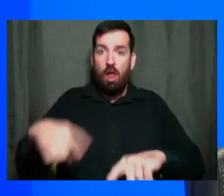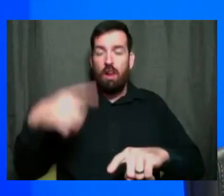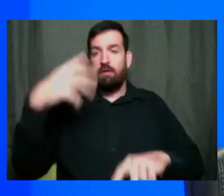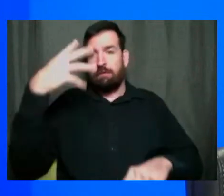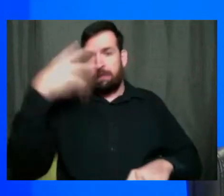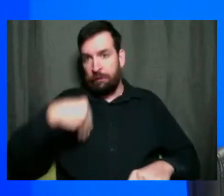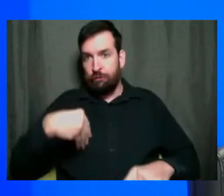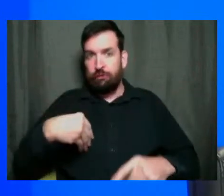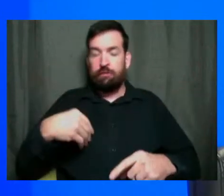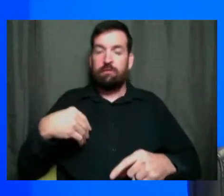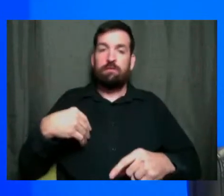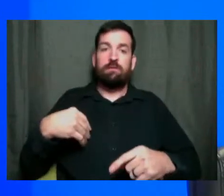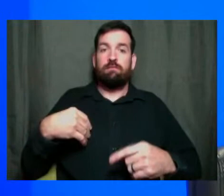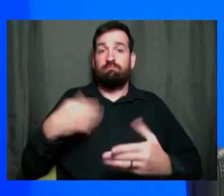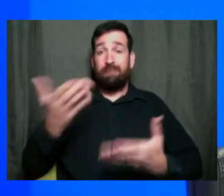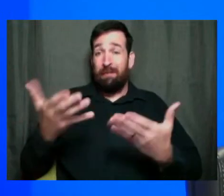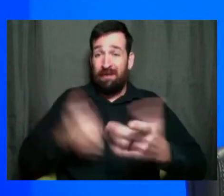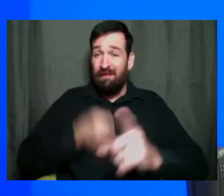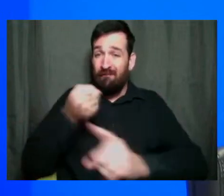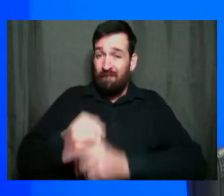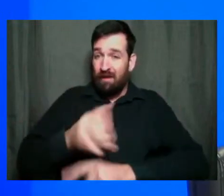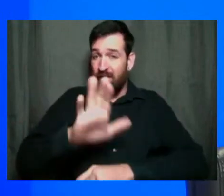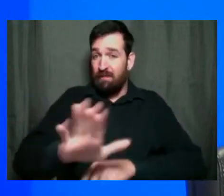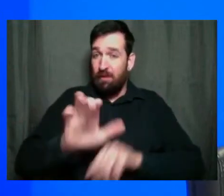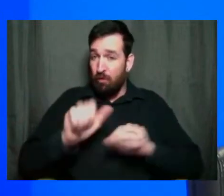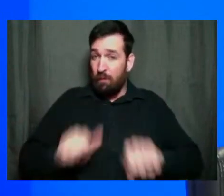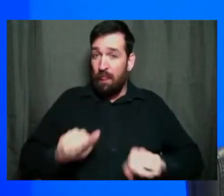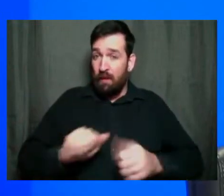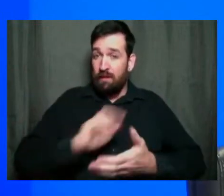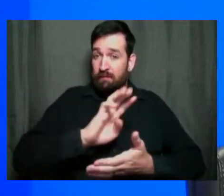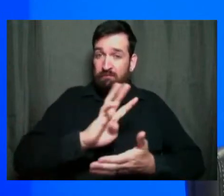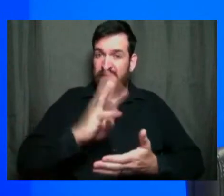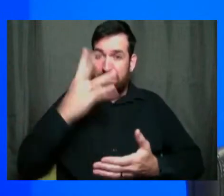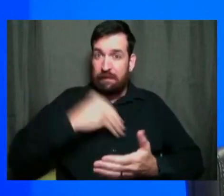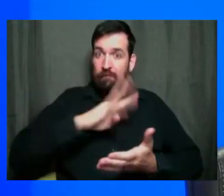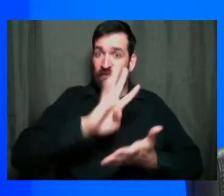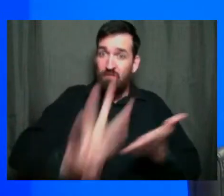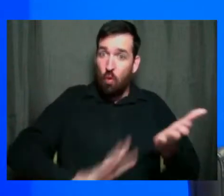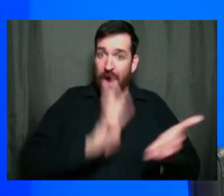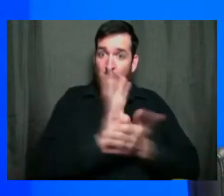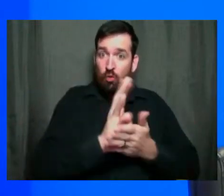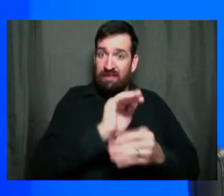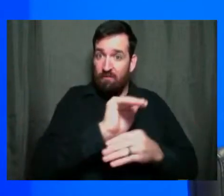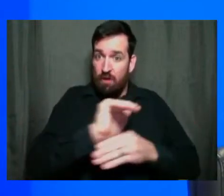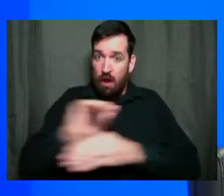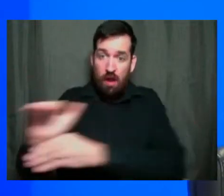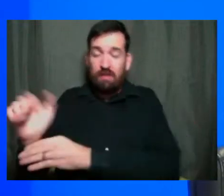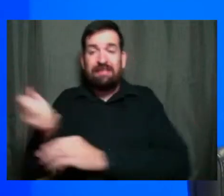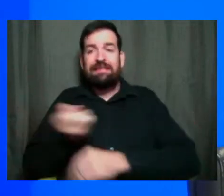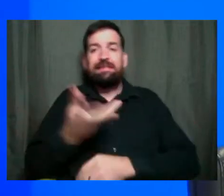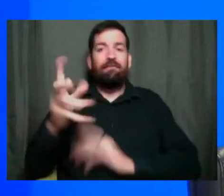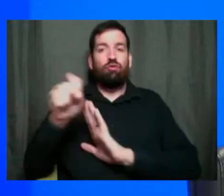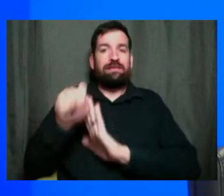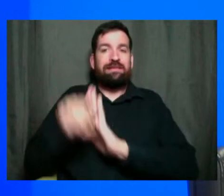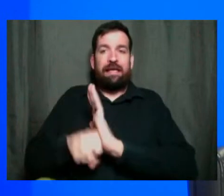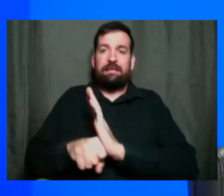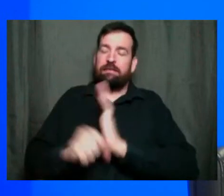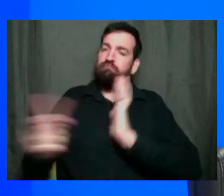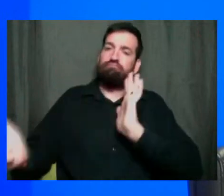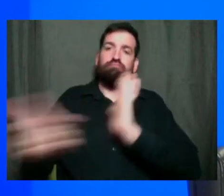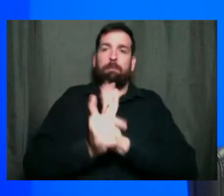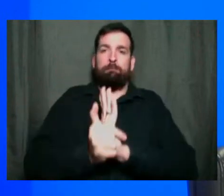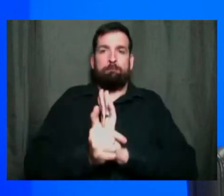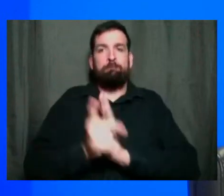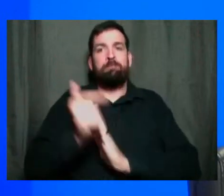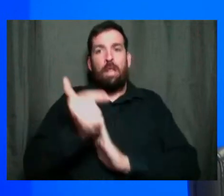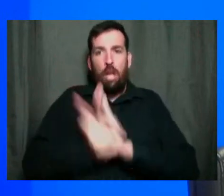the fact they may be driving and sleeping 4 hours a night for several nights. So several states legislated sleep times. You had to have your logs